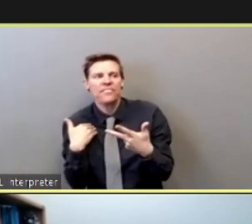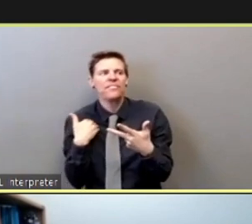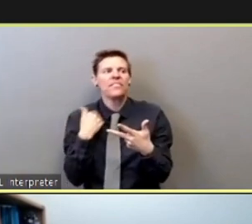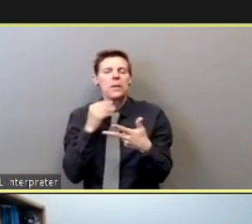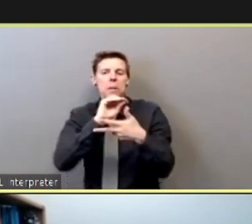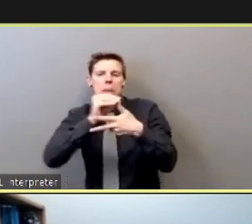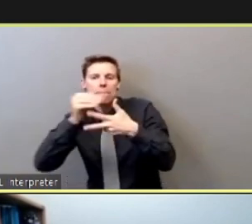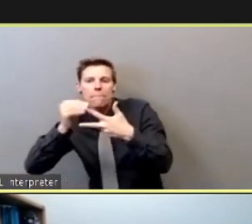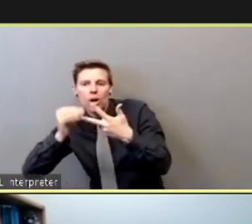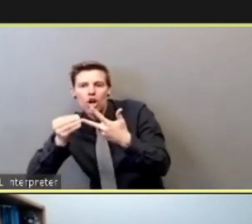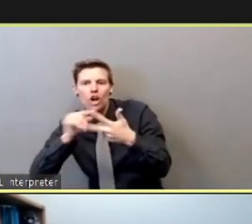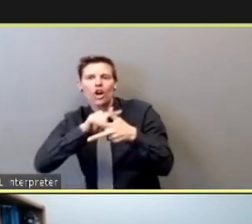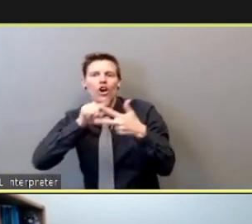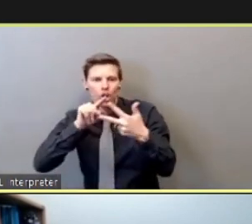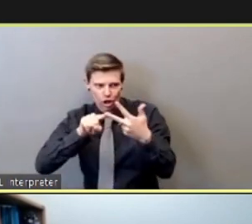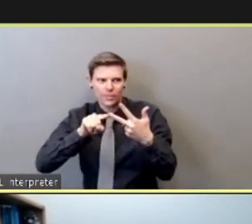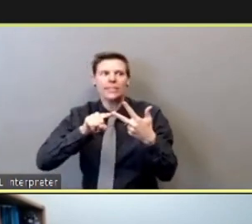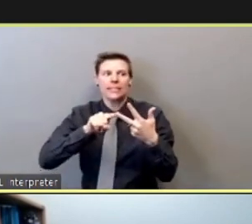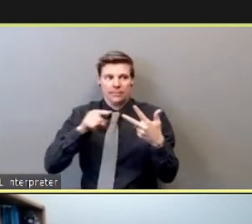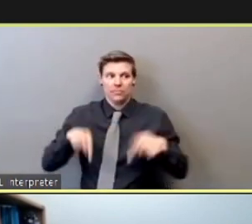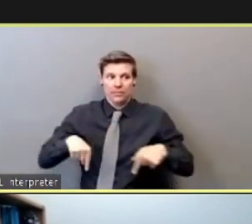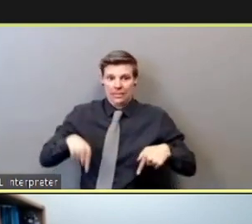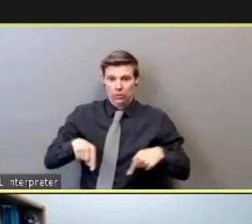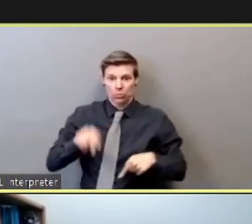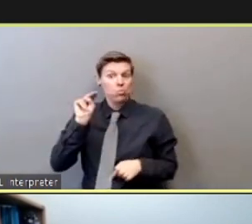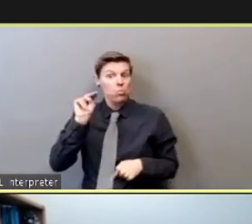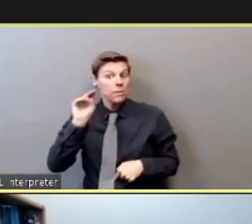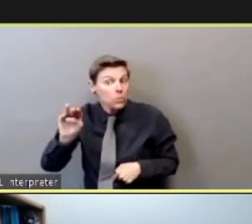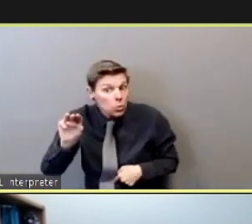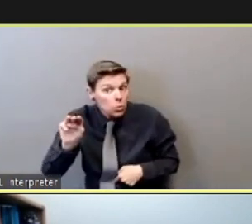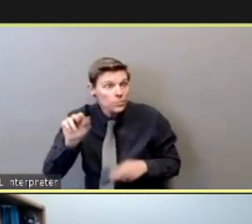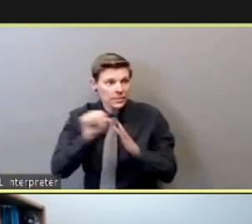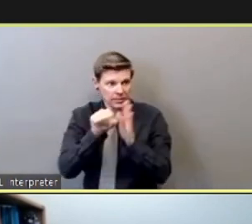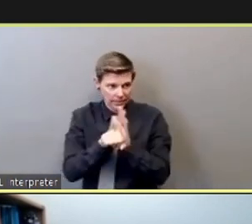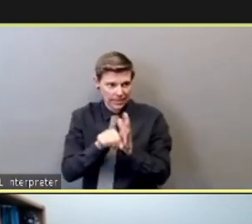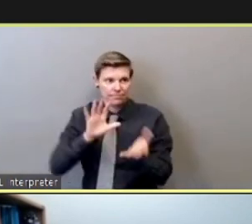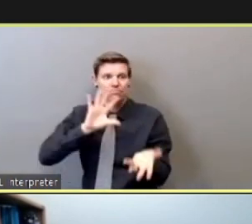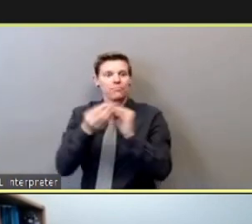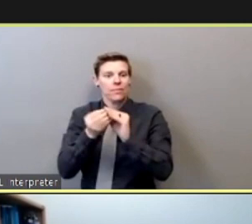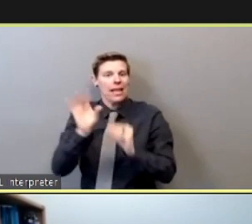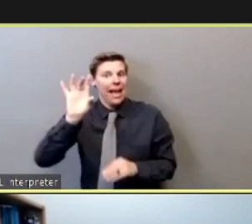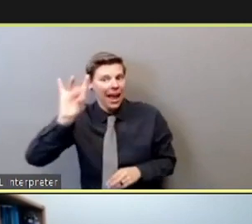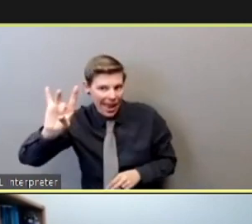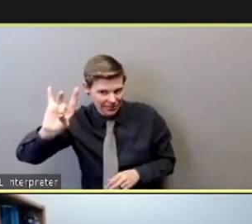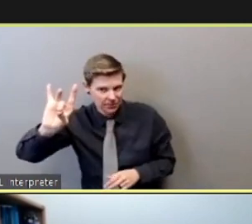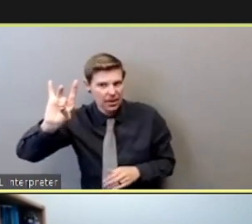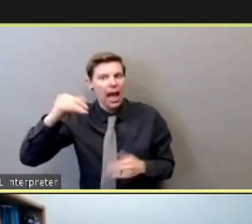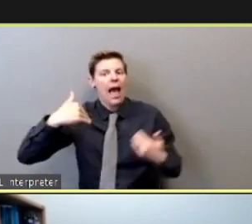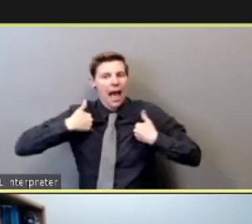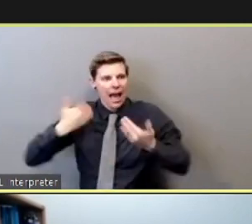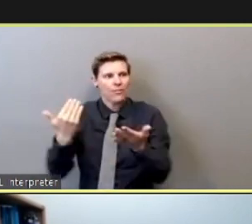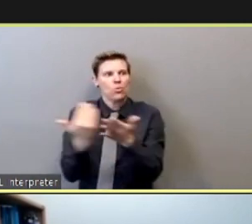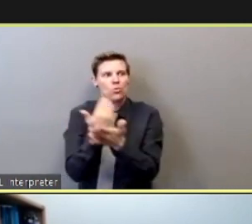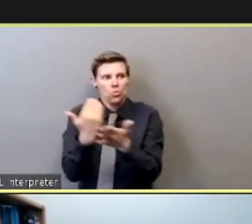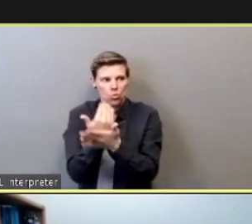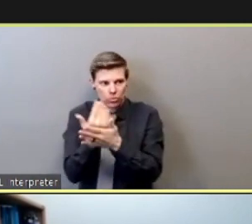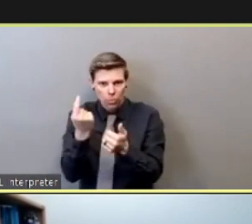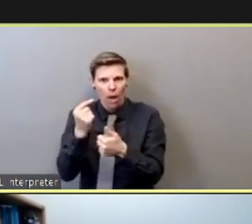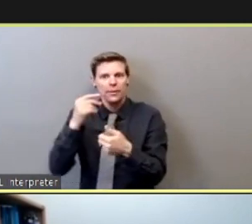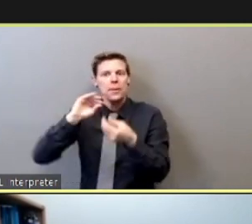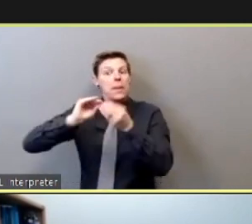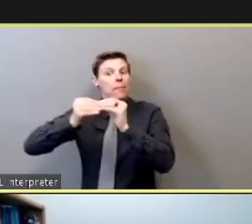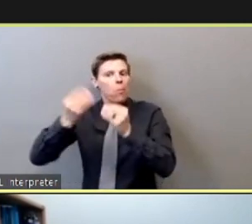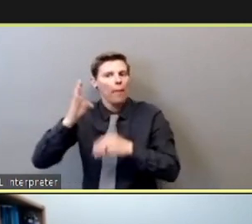jurisdictions. In New Mexico, we have identified 8 cases thus far of the B117 variant.